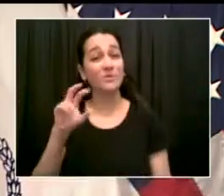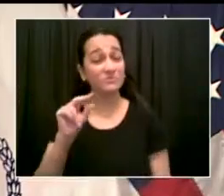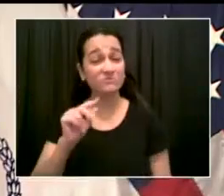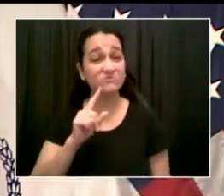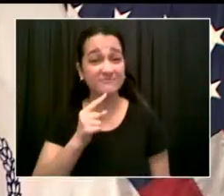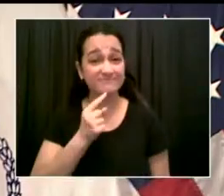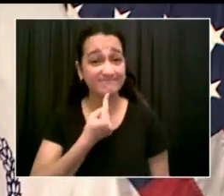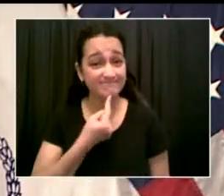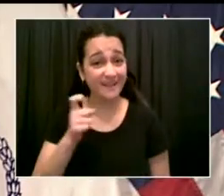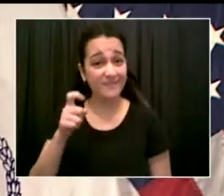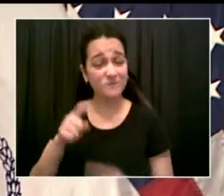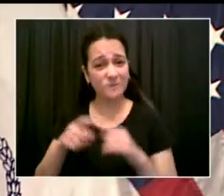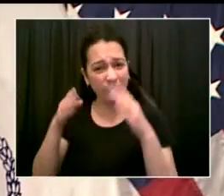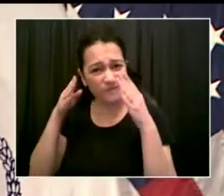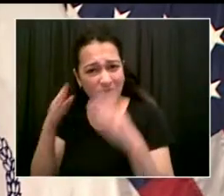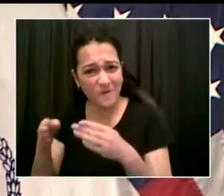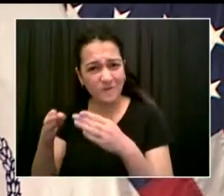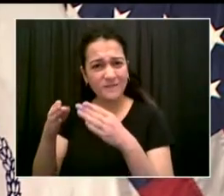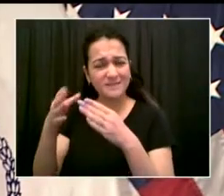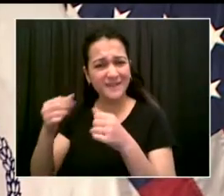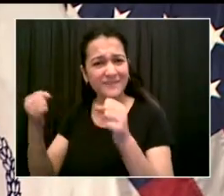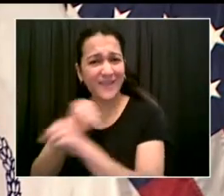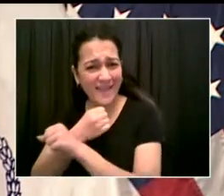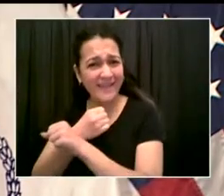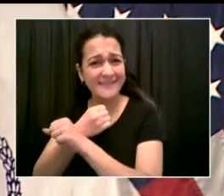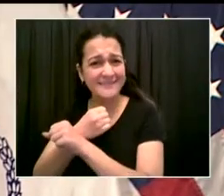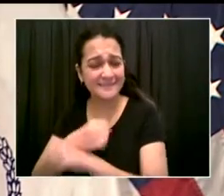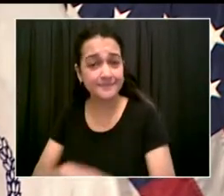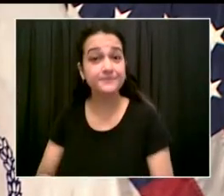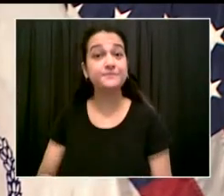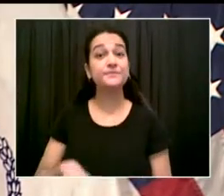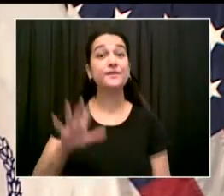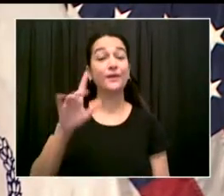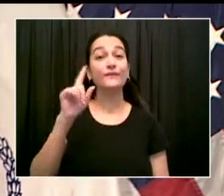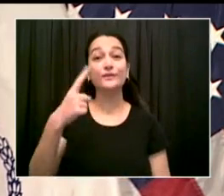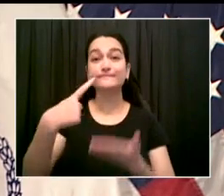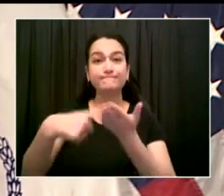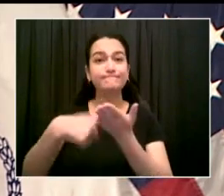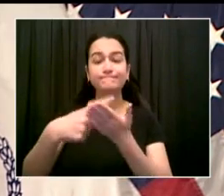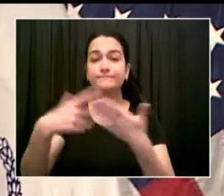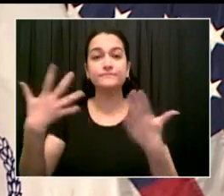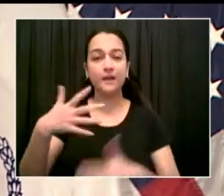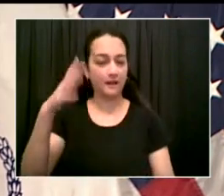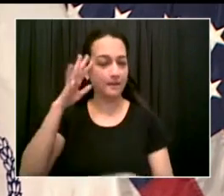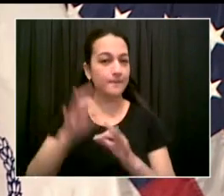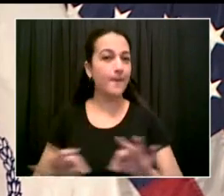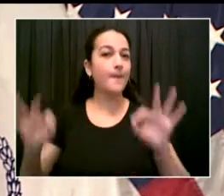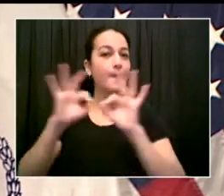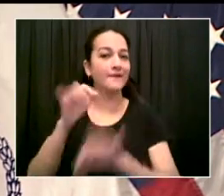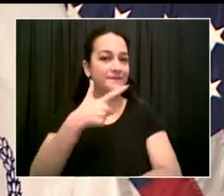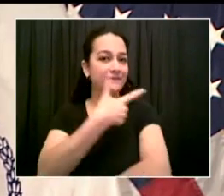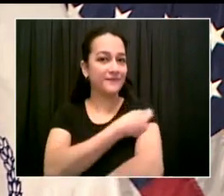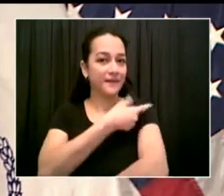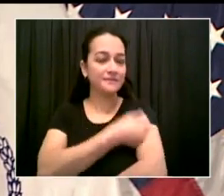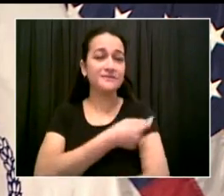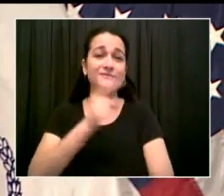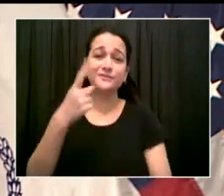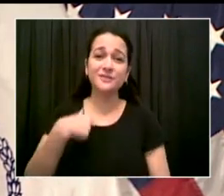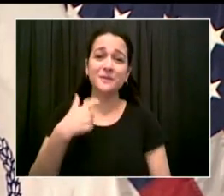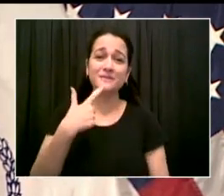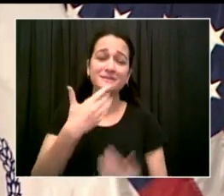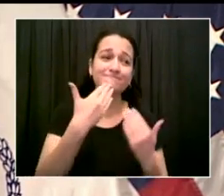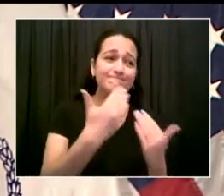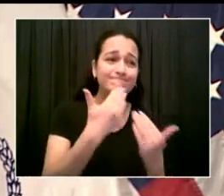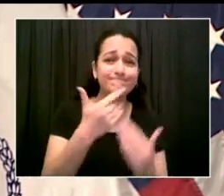New Yorkers should feel proud of. Thank you to all the New Yorkers who stepped forward to get vaccinated. Thank you to the vaccinators, test and trace, our healthcare